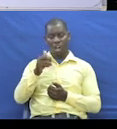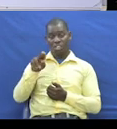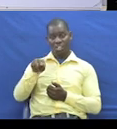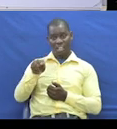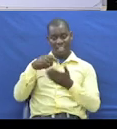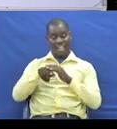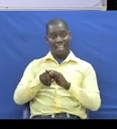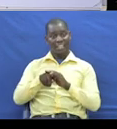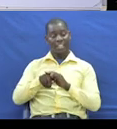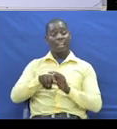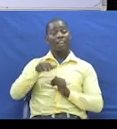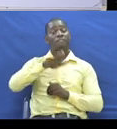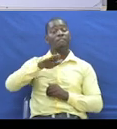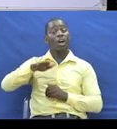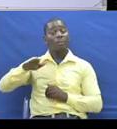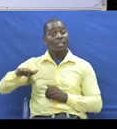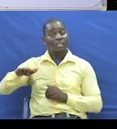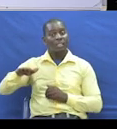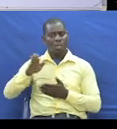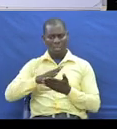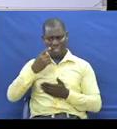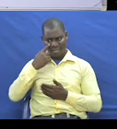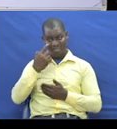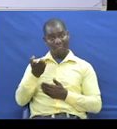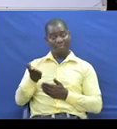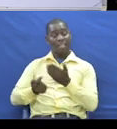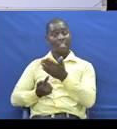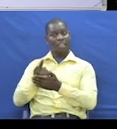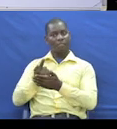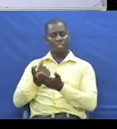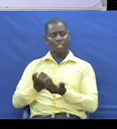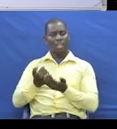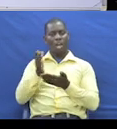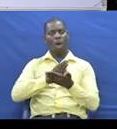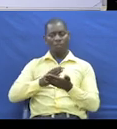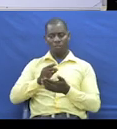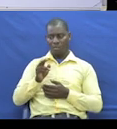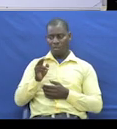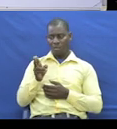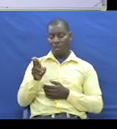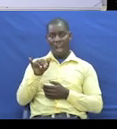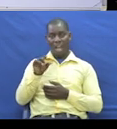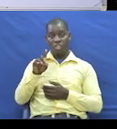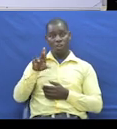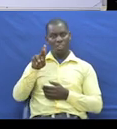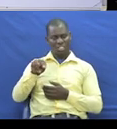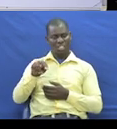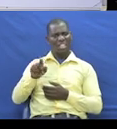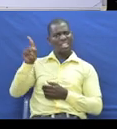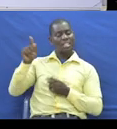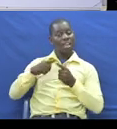as we saw in the picture. That picture was upon the effects of the use of the hydrogen